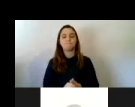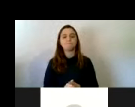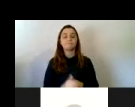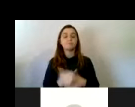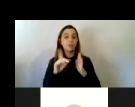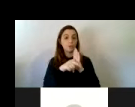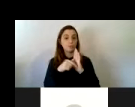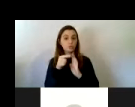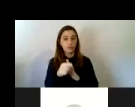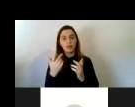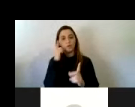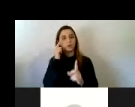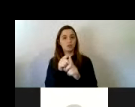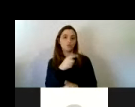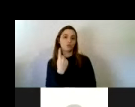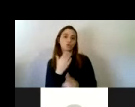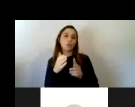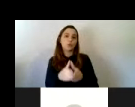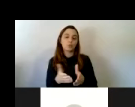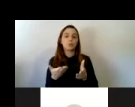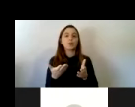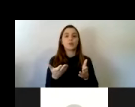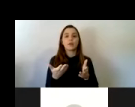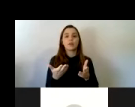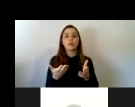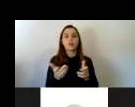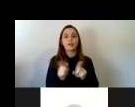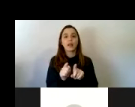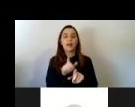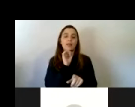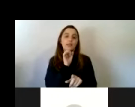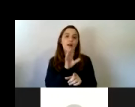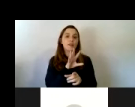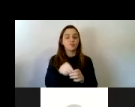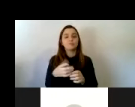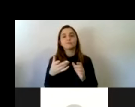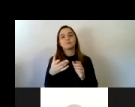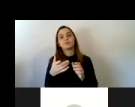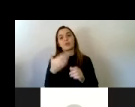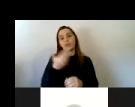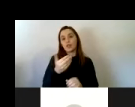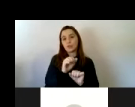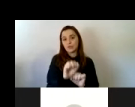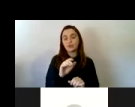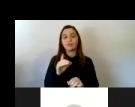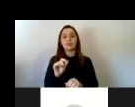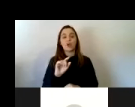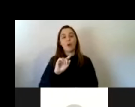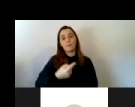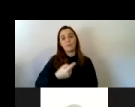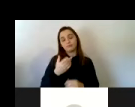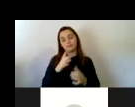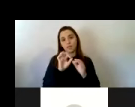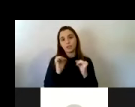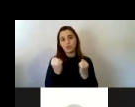our target group, they will get to increase the knowledge about their rights and obligations towards society, and